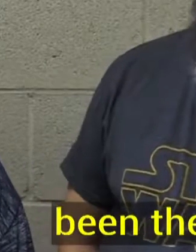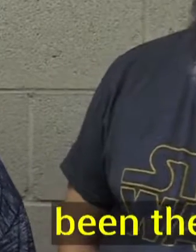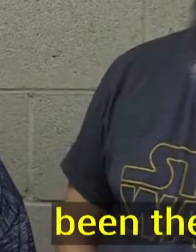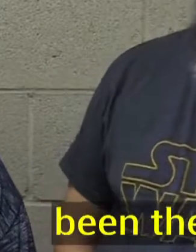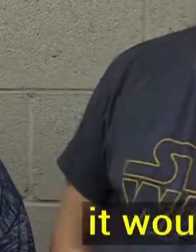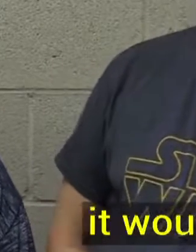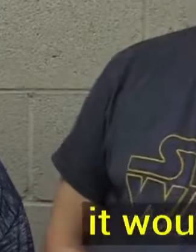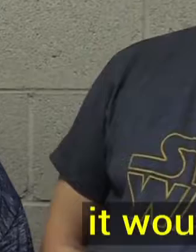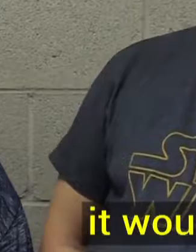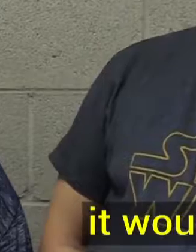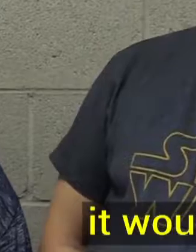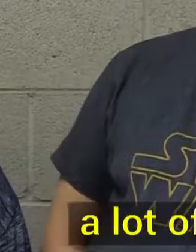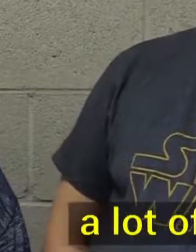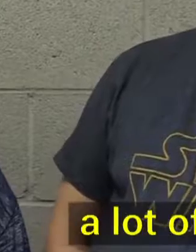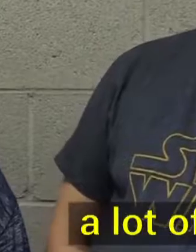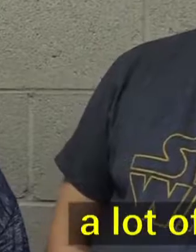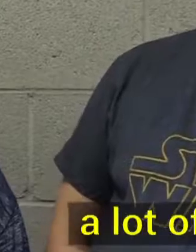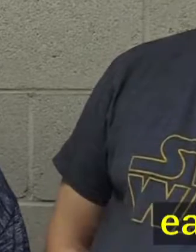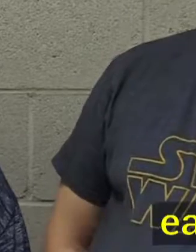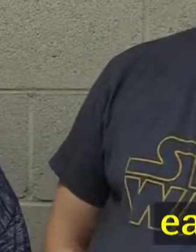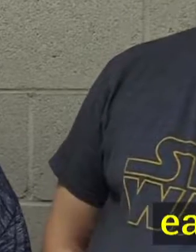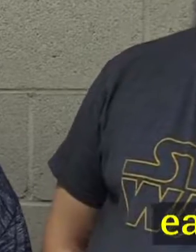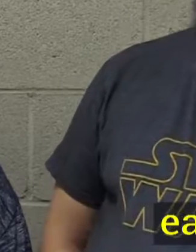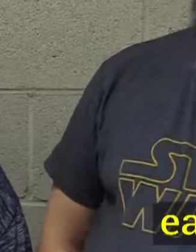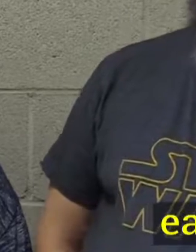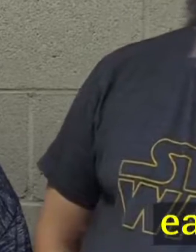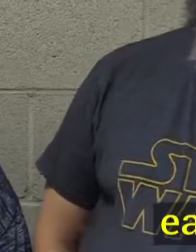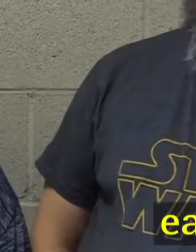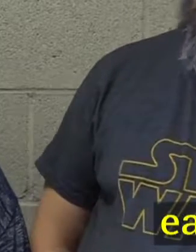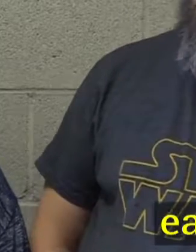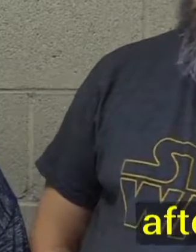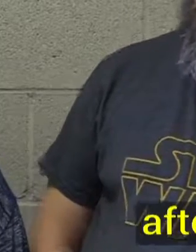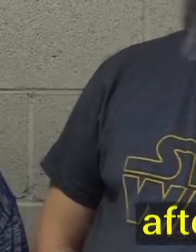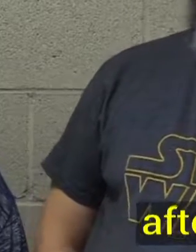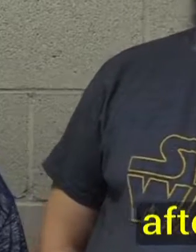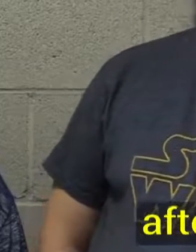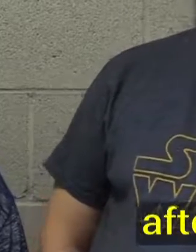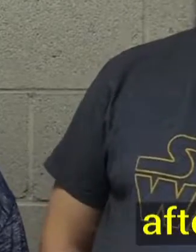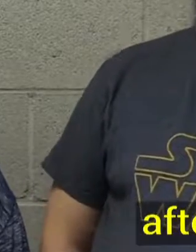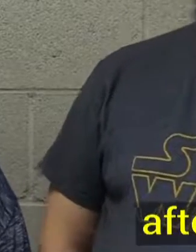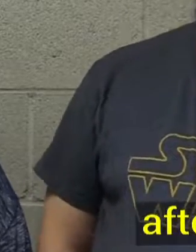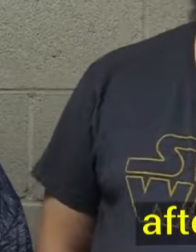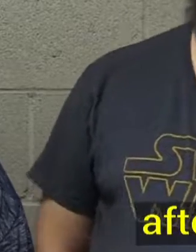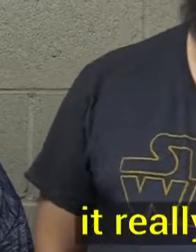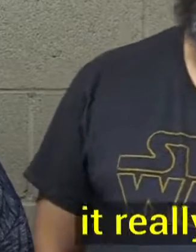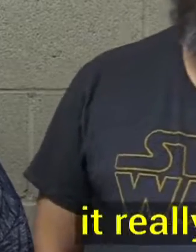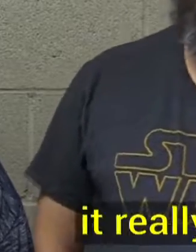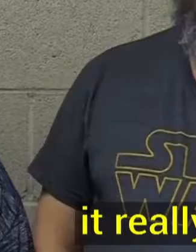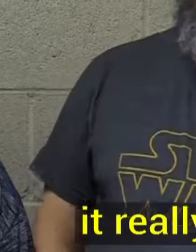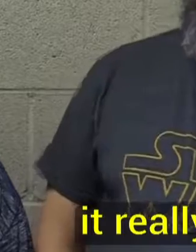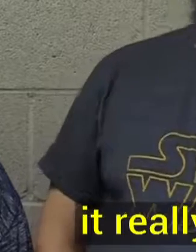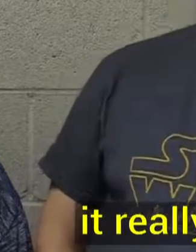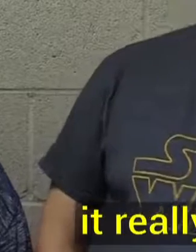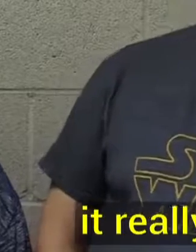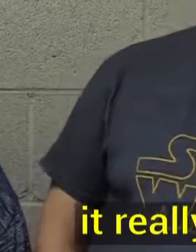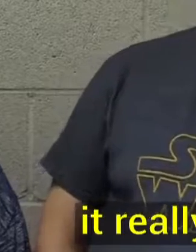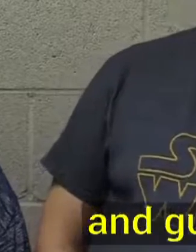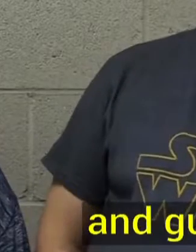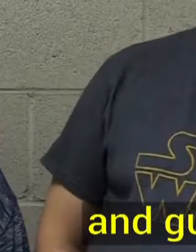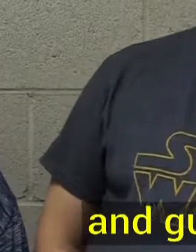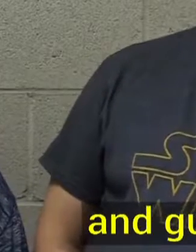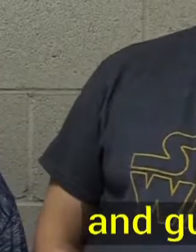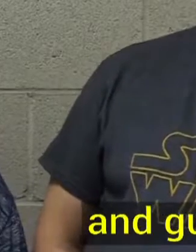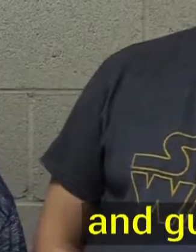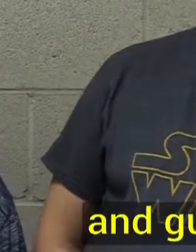us. It would have changed a lot of things we did early on, but after having it, it really did help a